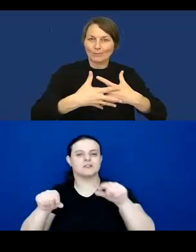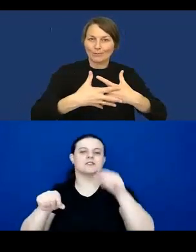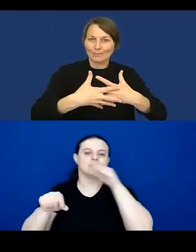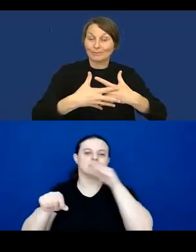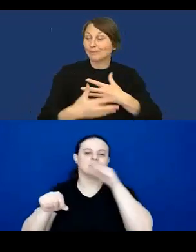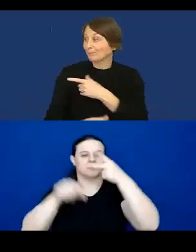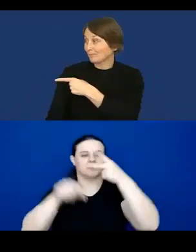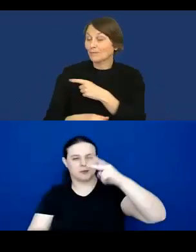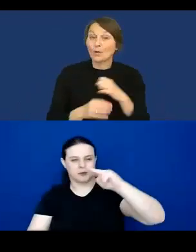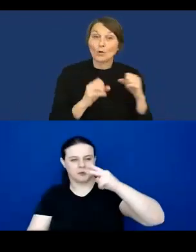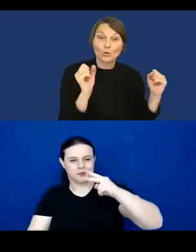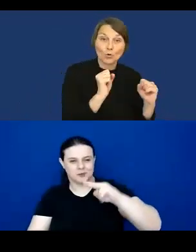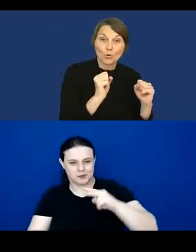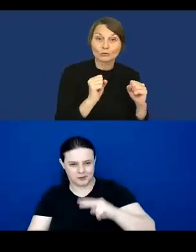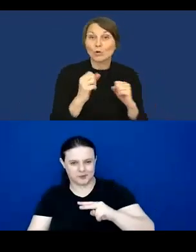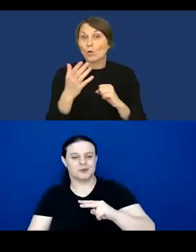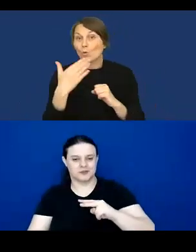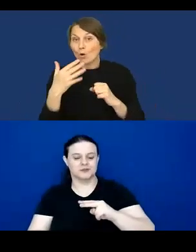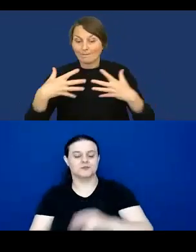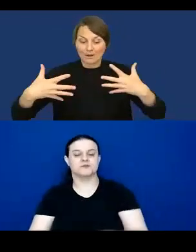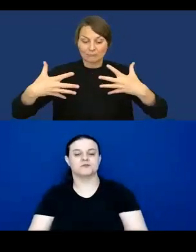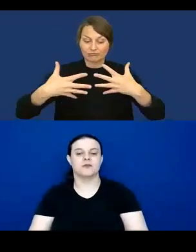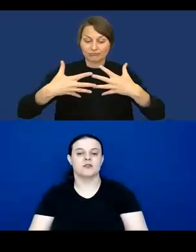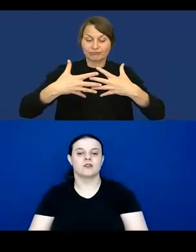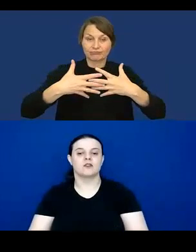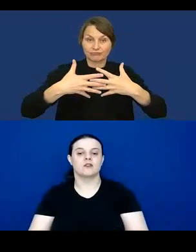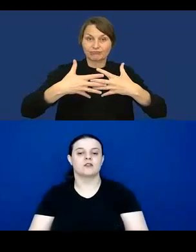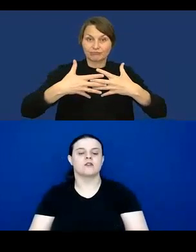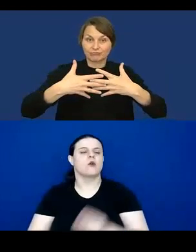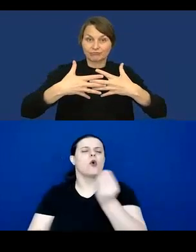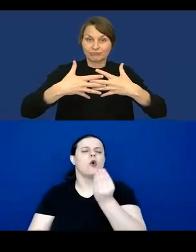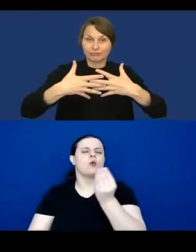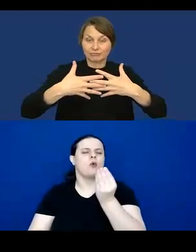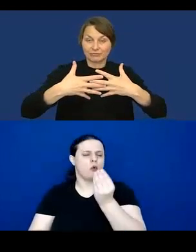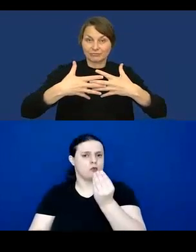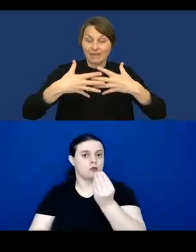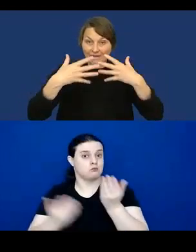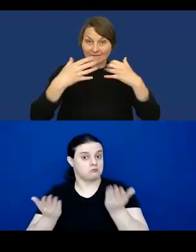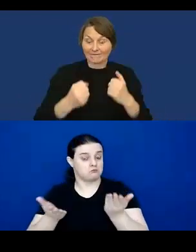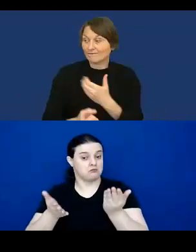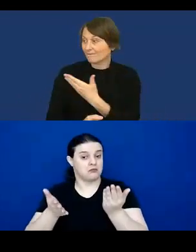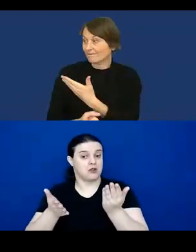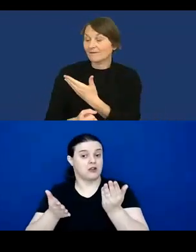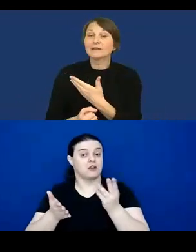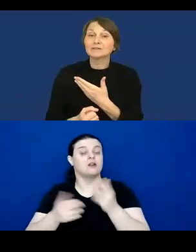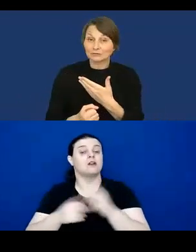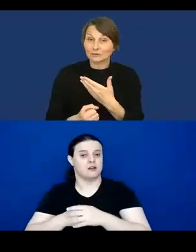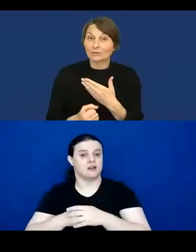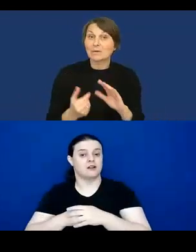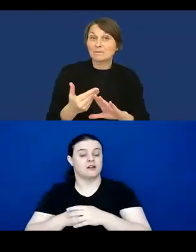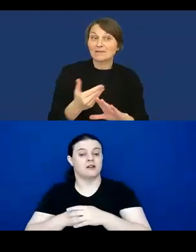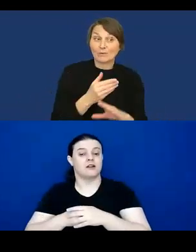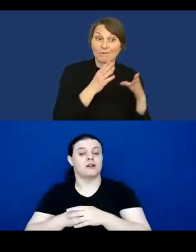cold bar, a warm bar, a cold bar, a warm bar, etc. So the same bars that you had in